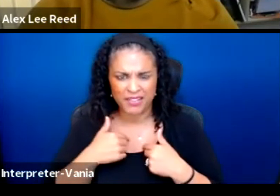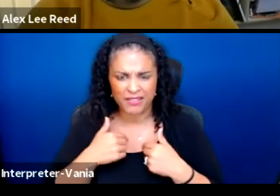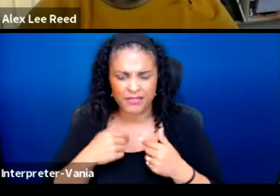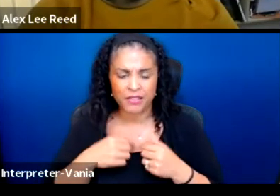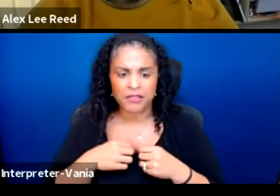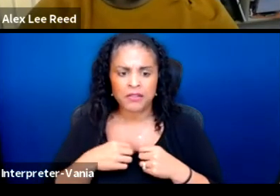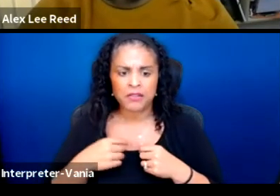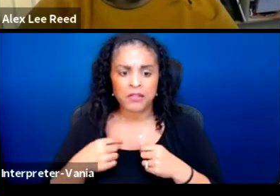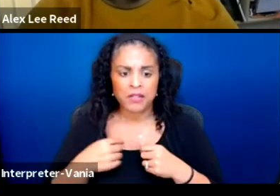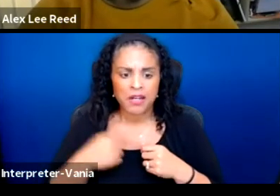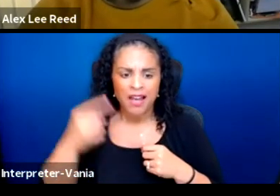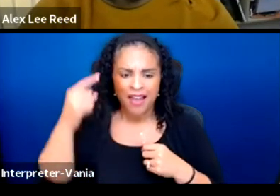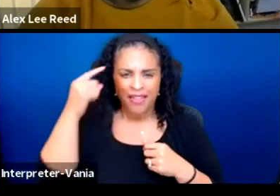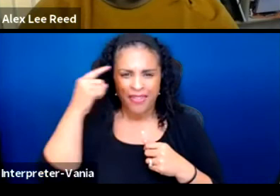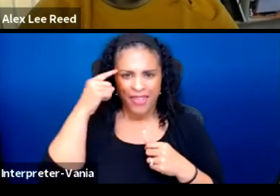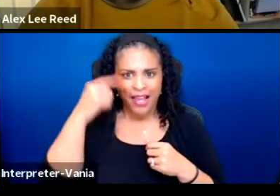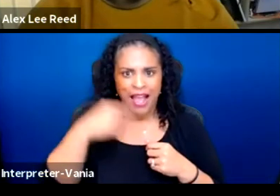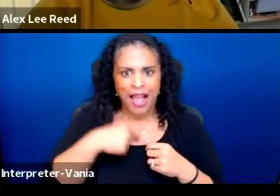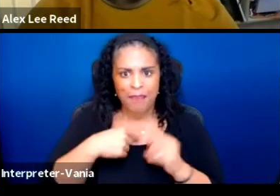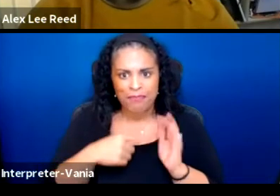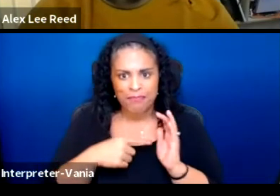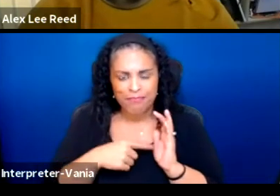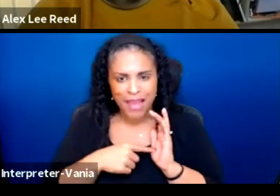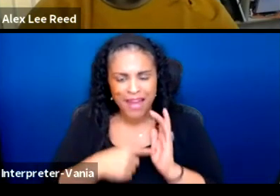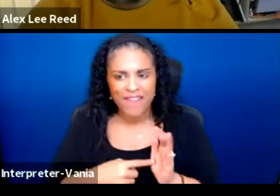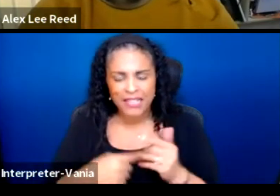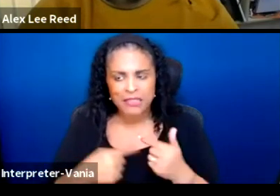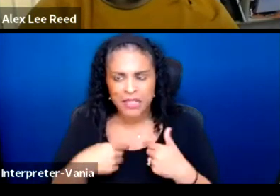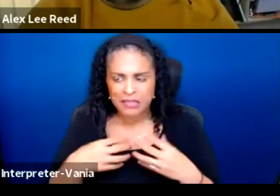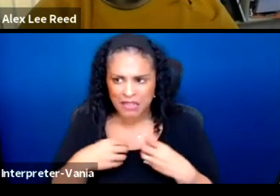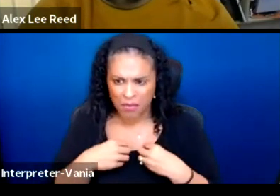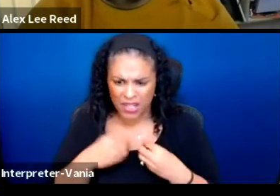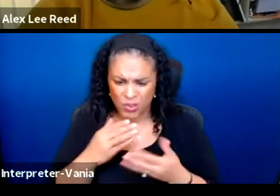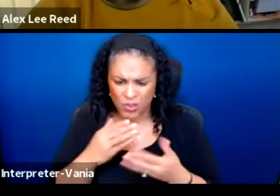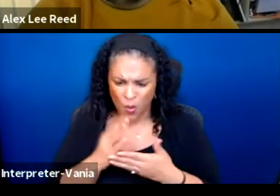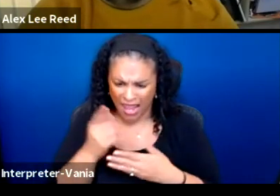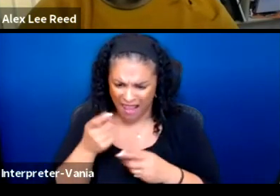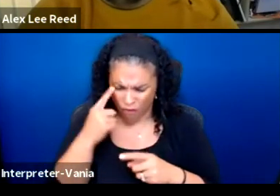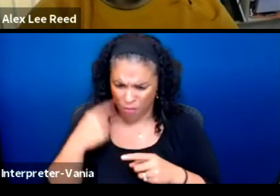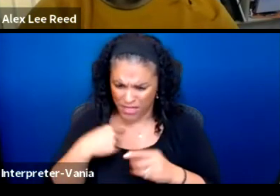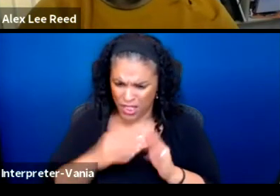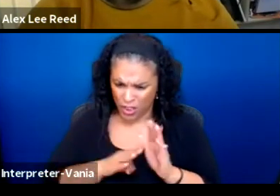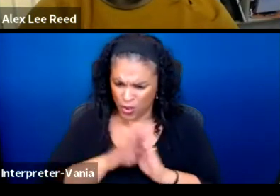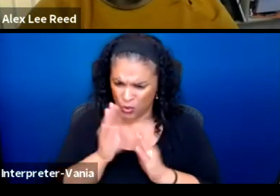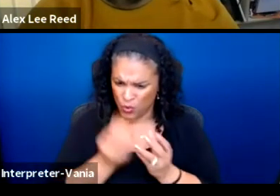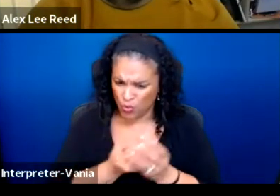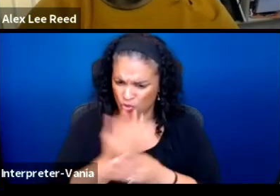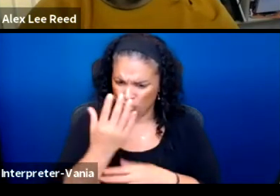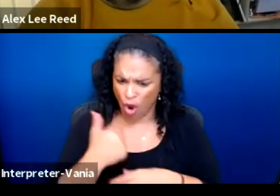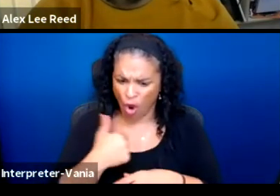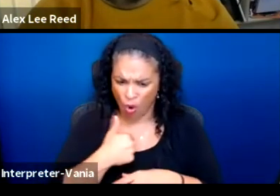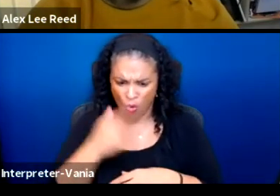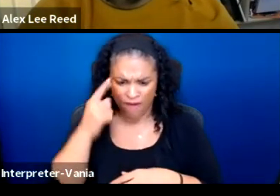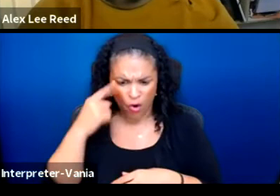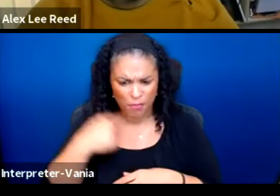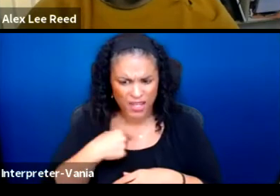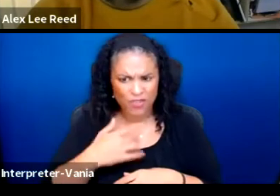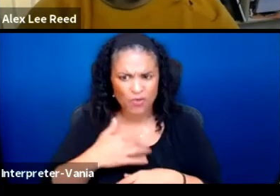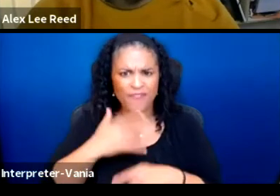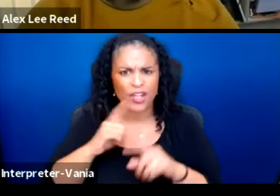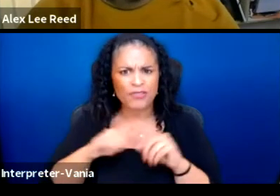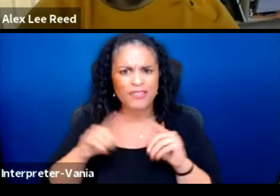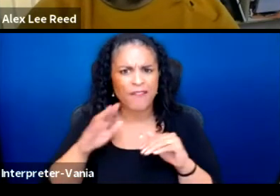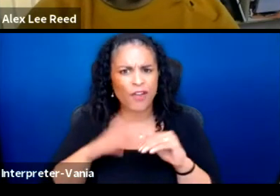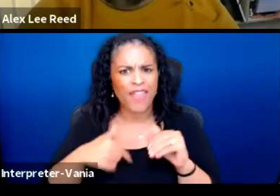I think I am just manifesting, accepting that it is okay for me to grow and to feel differently than I did